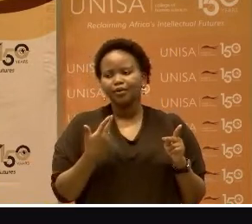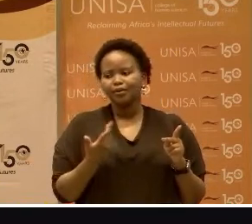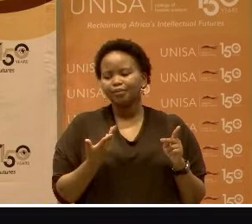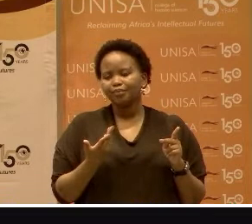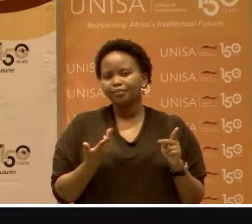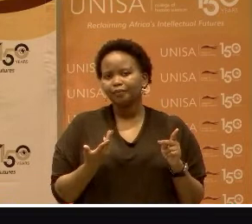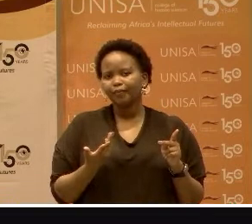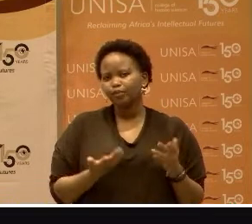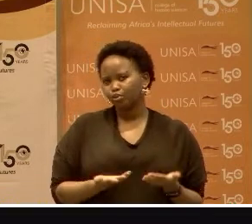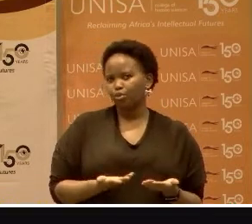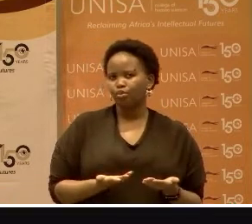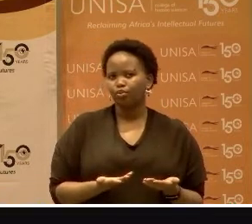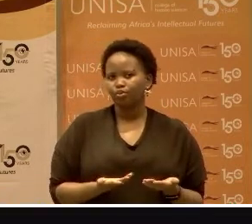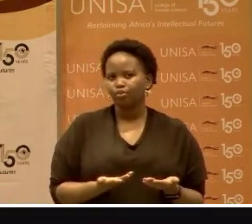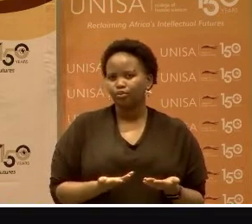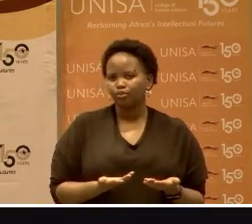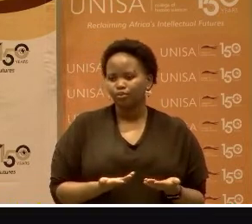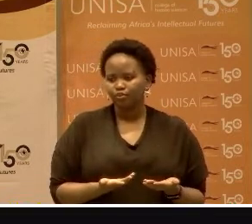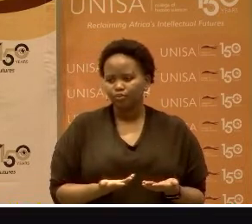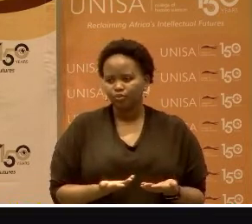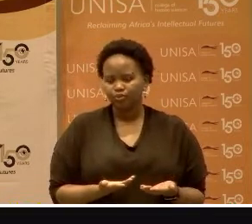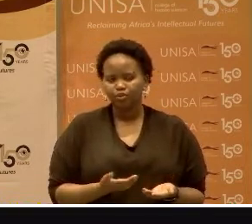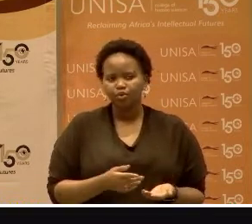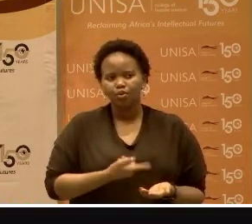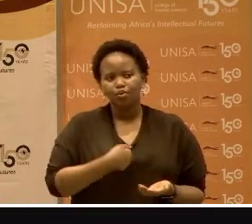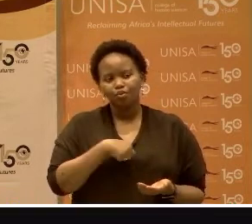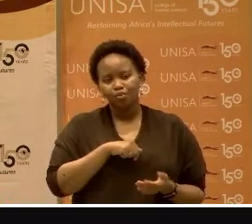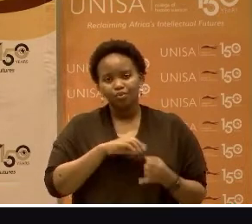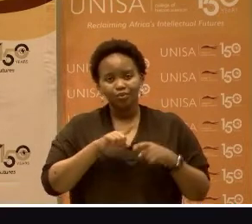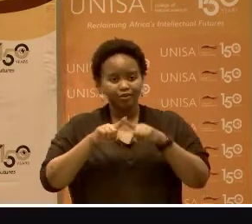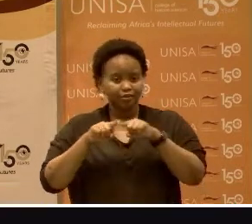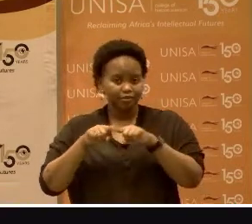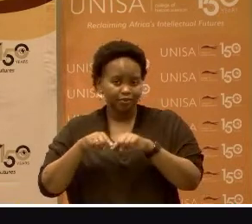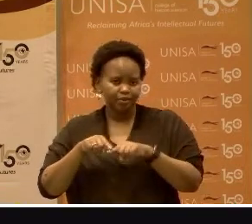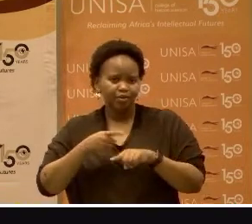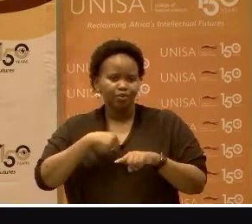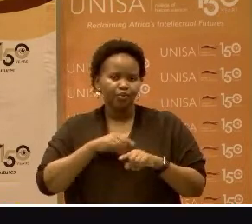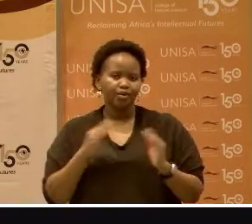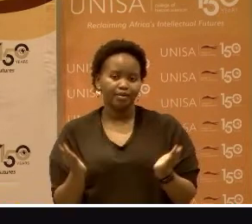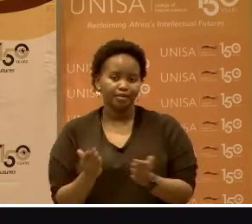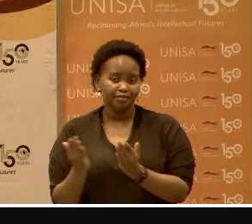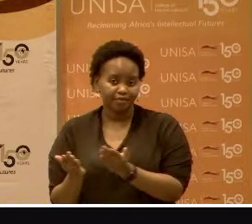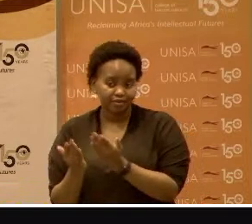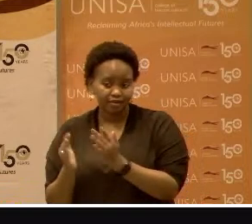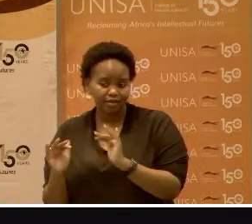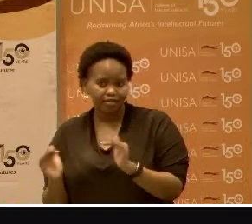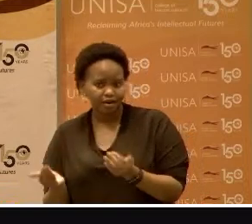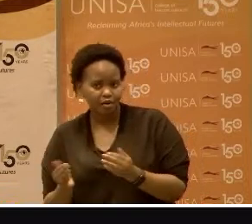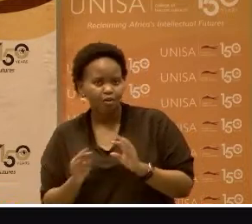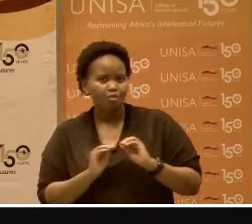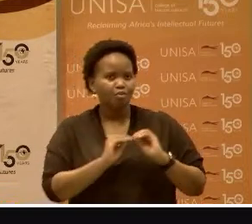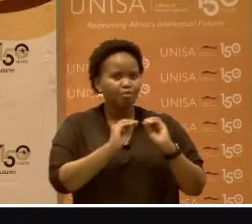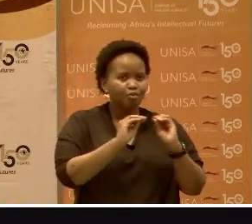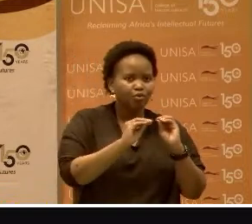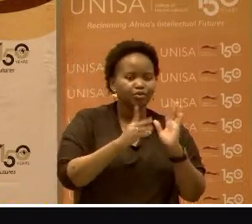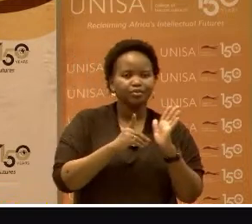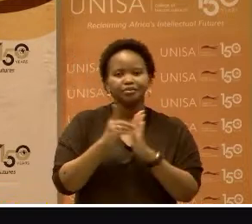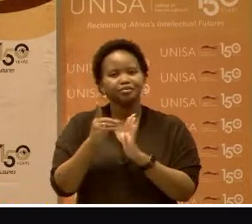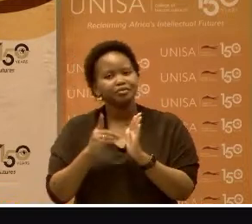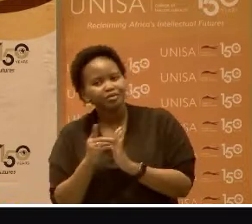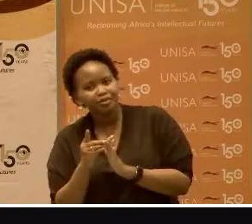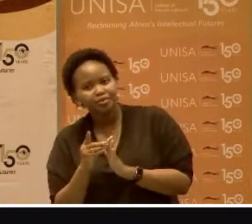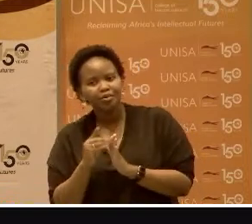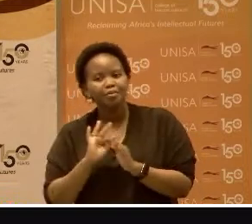So we are talking about how to revitalize, and develop, promote, and preserve our indigenous languages.